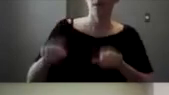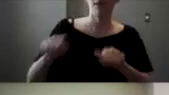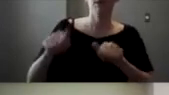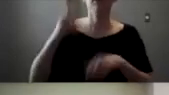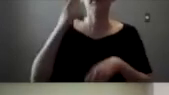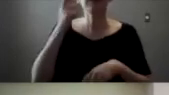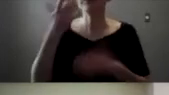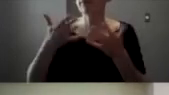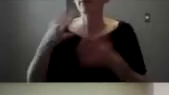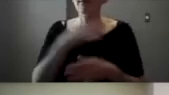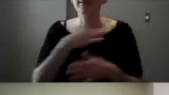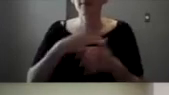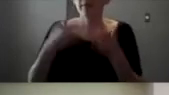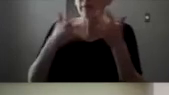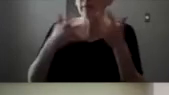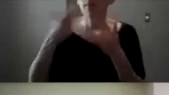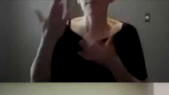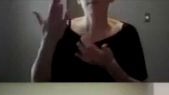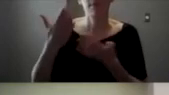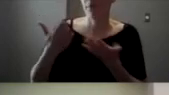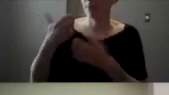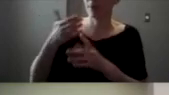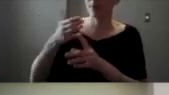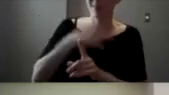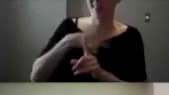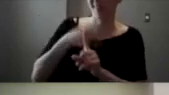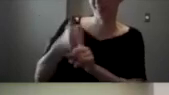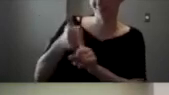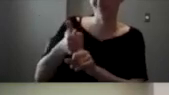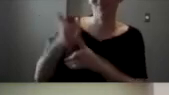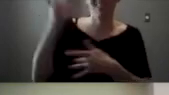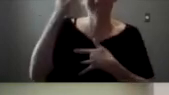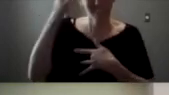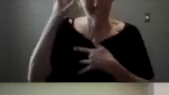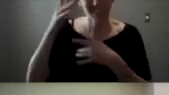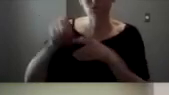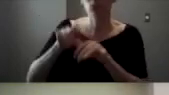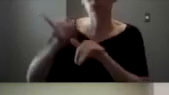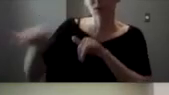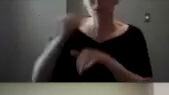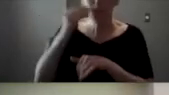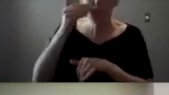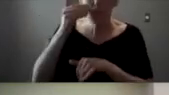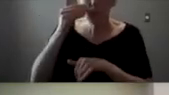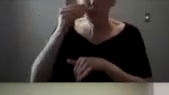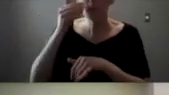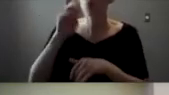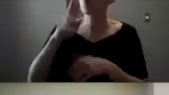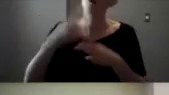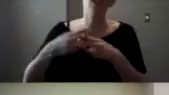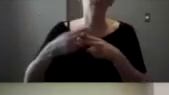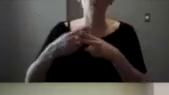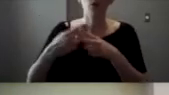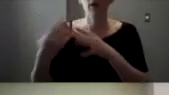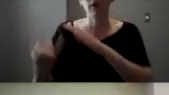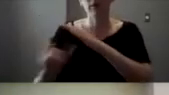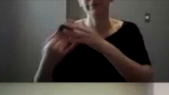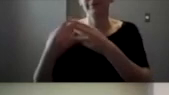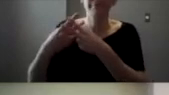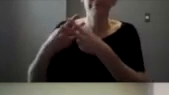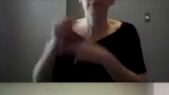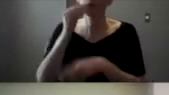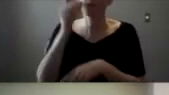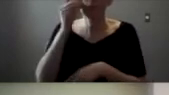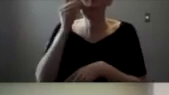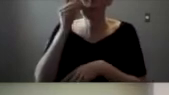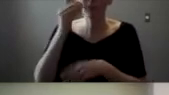sick, one of their family members could be sick, they could be in temporary quarantine and not able to